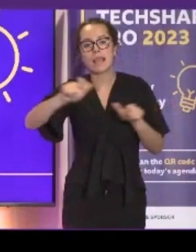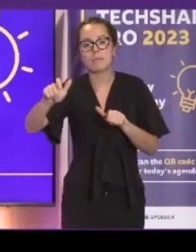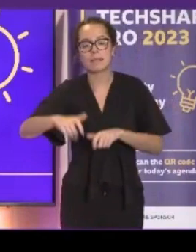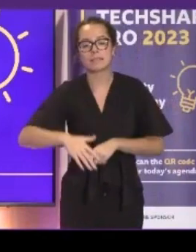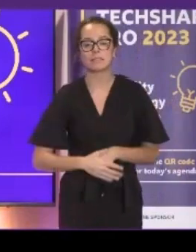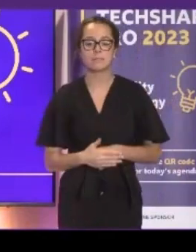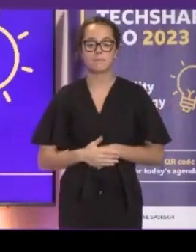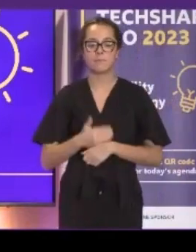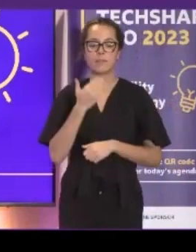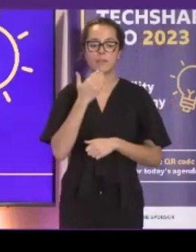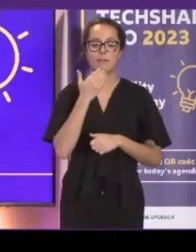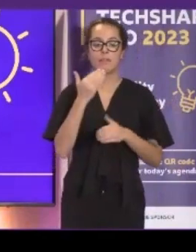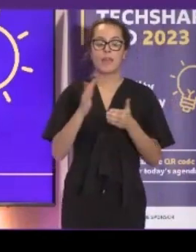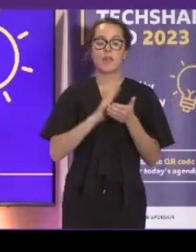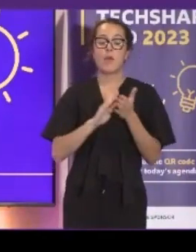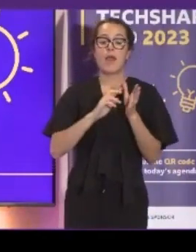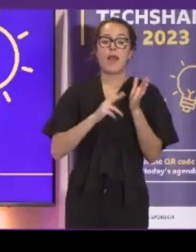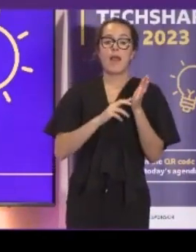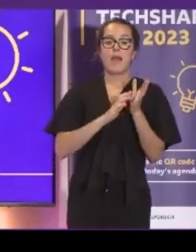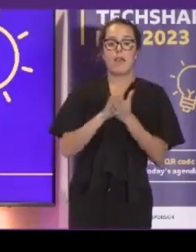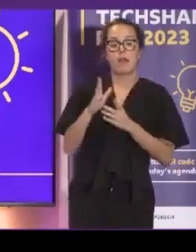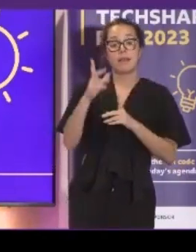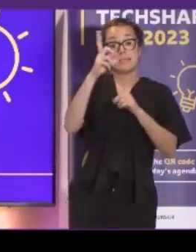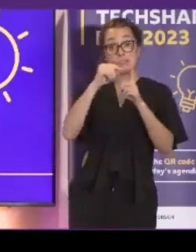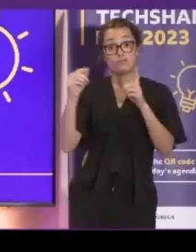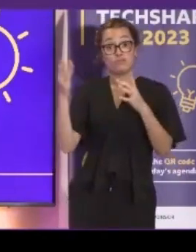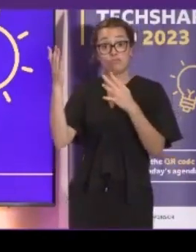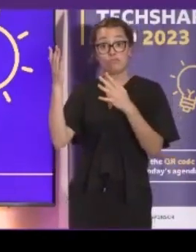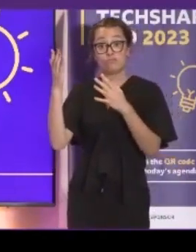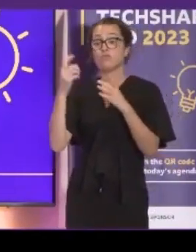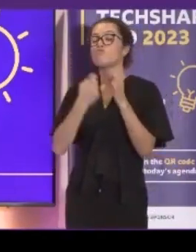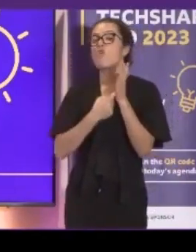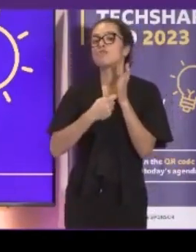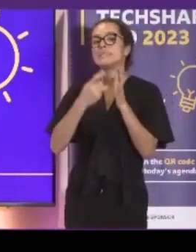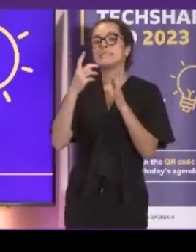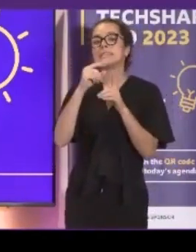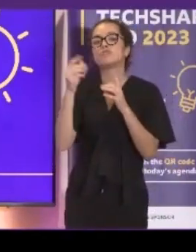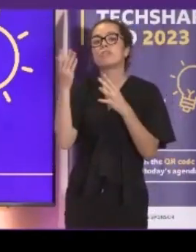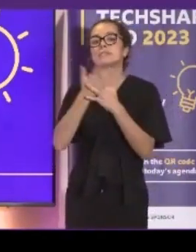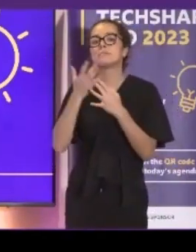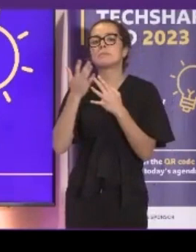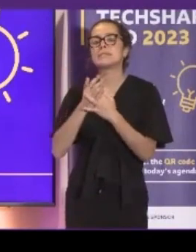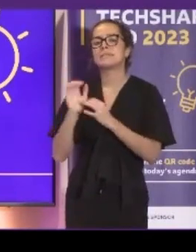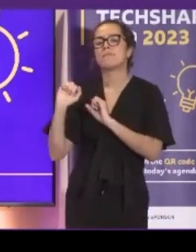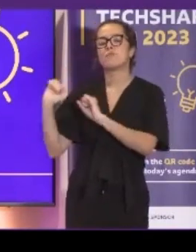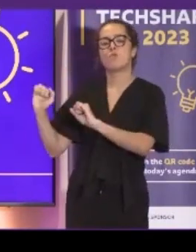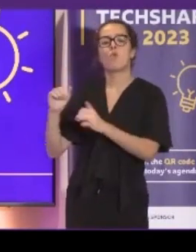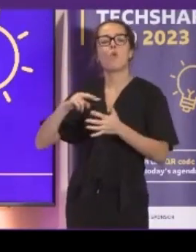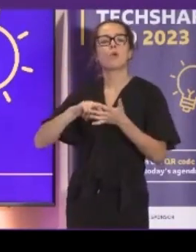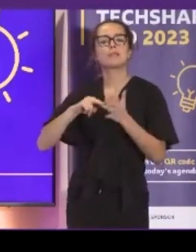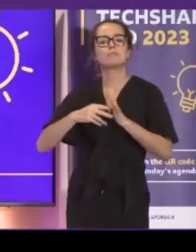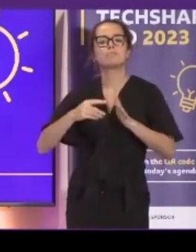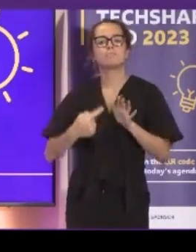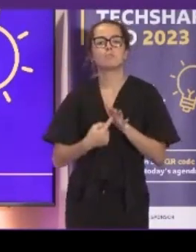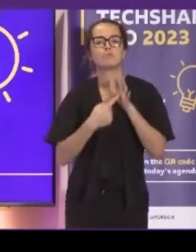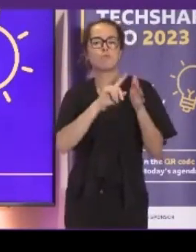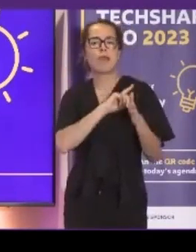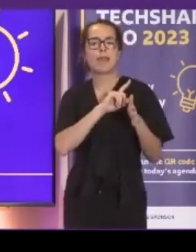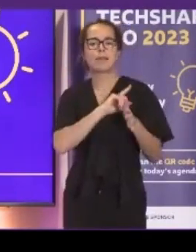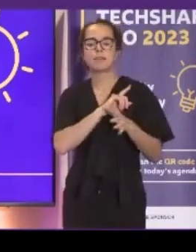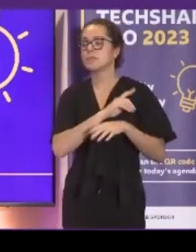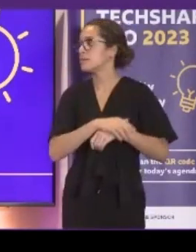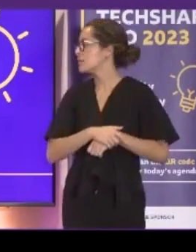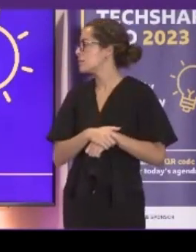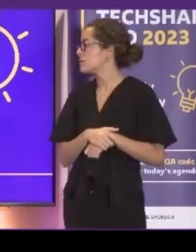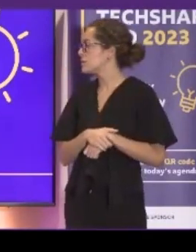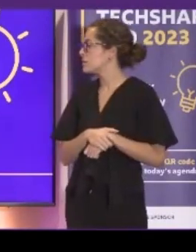Hannah. Rory, digital accessibility. Why is it important in your organisation? So just to provide